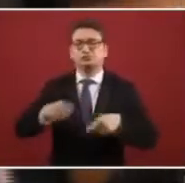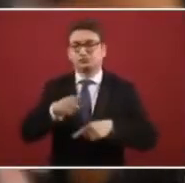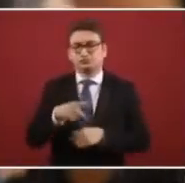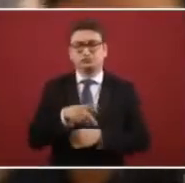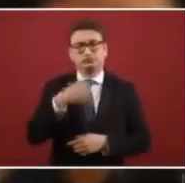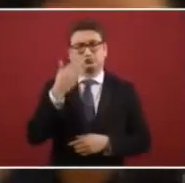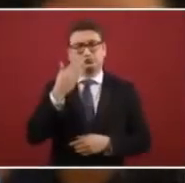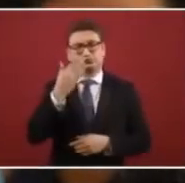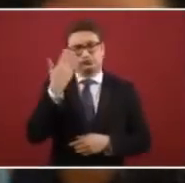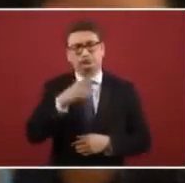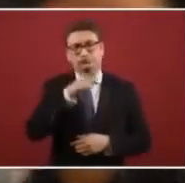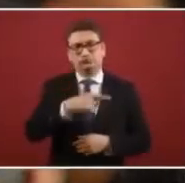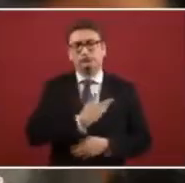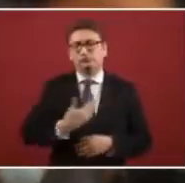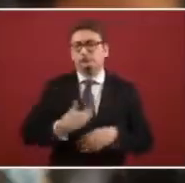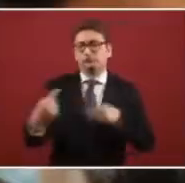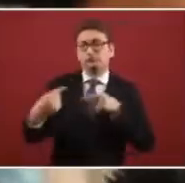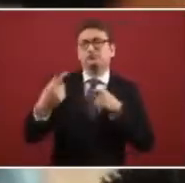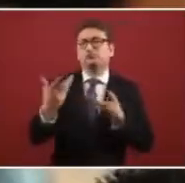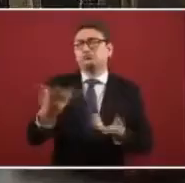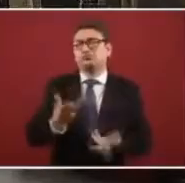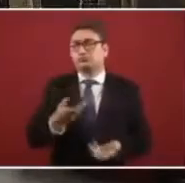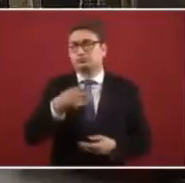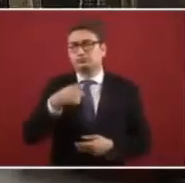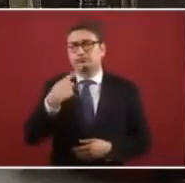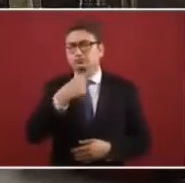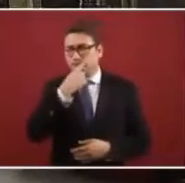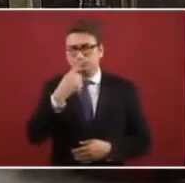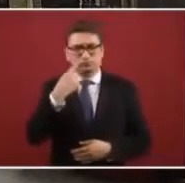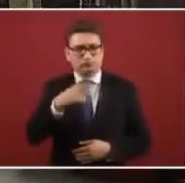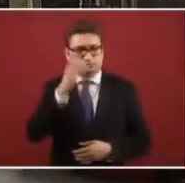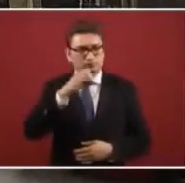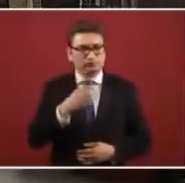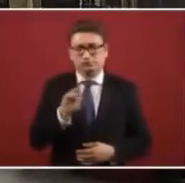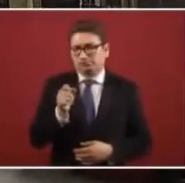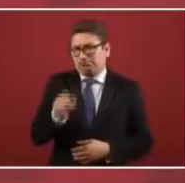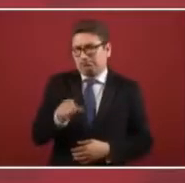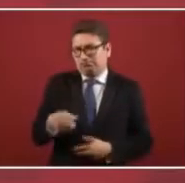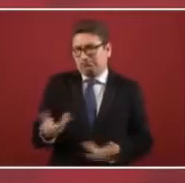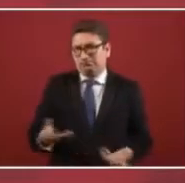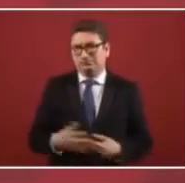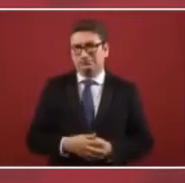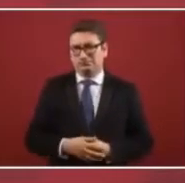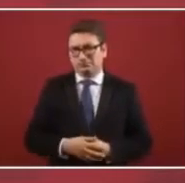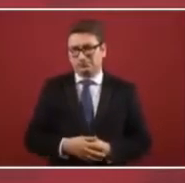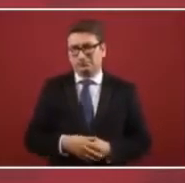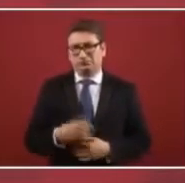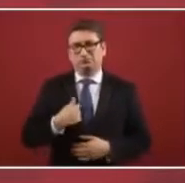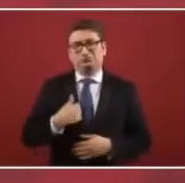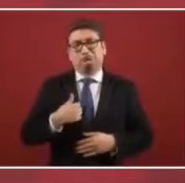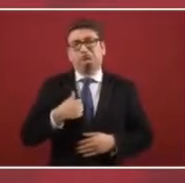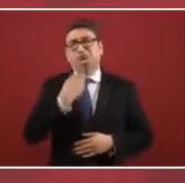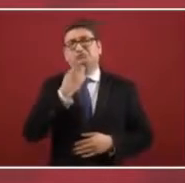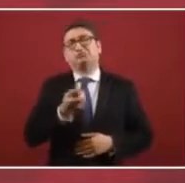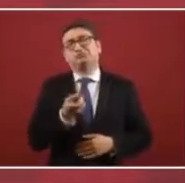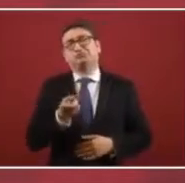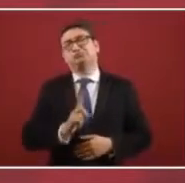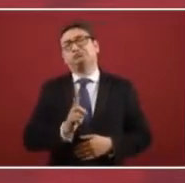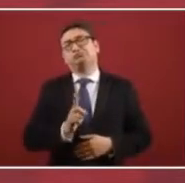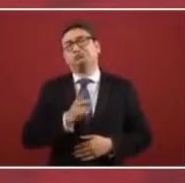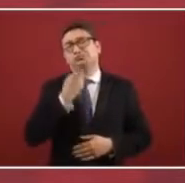borders, and he's saying that we're doing his work for him, confronting the people. He says, no, it's not that. What my